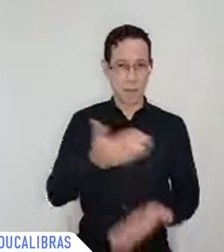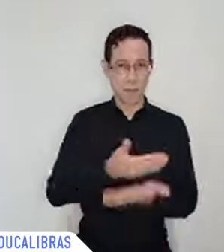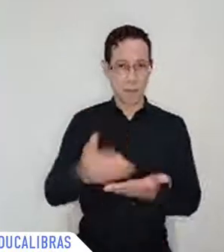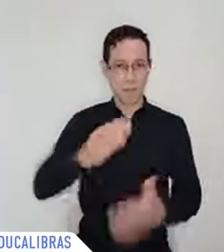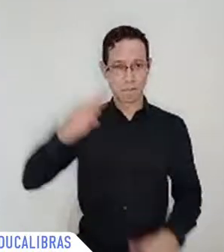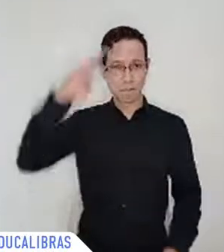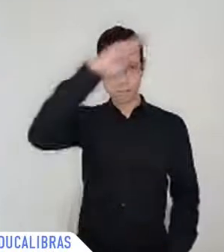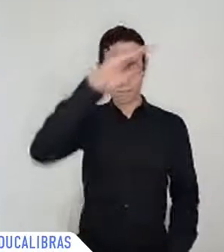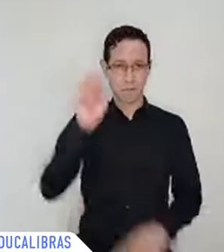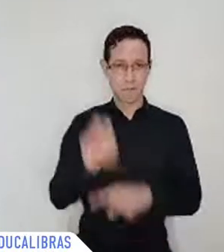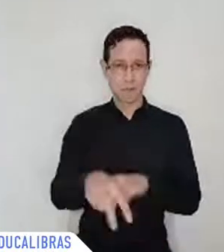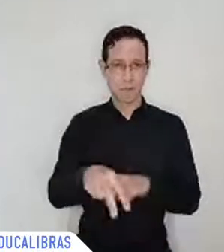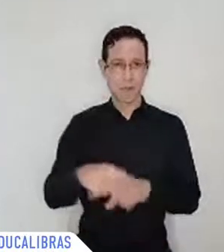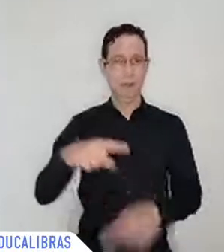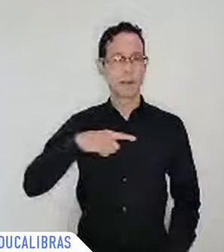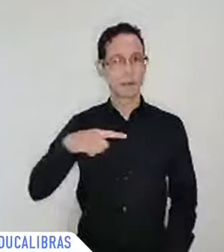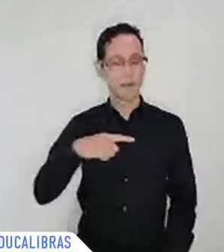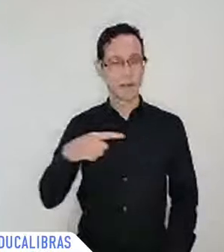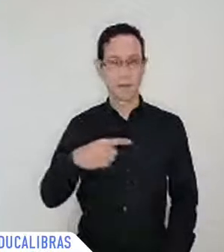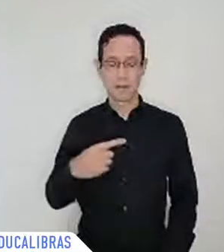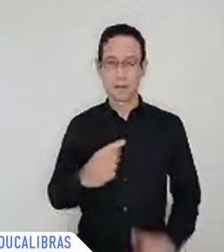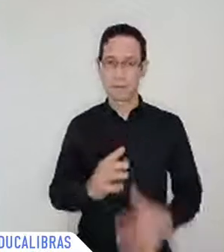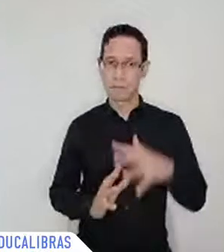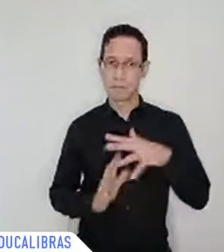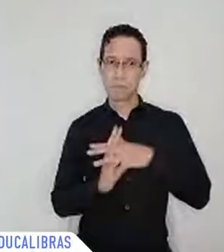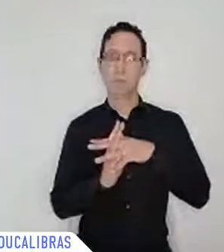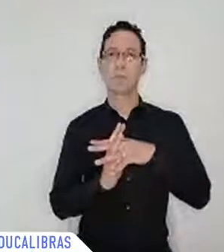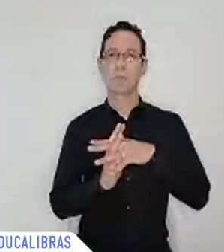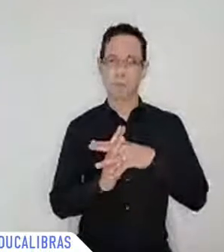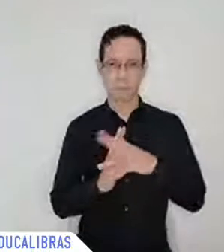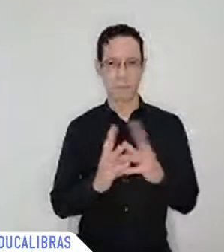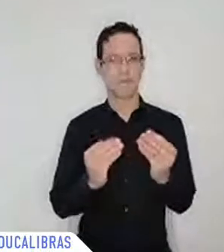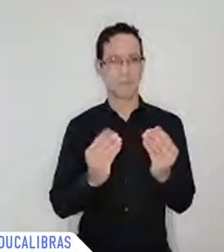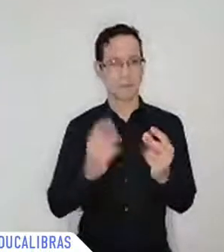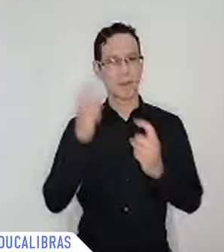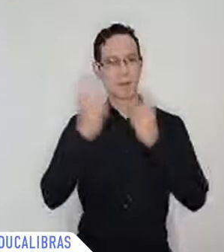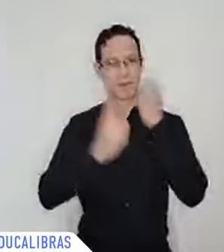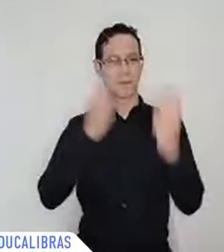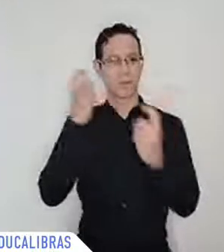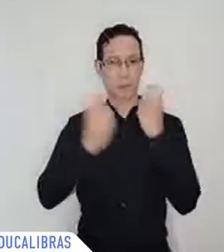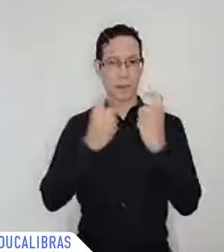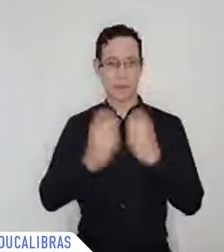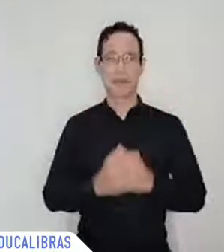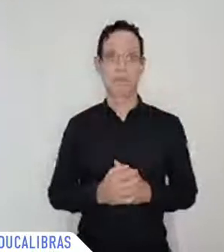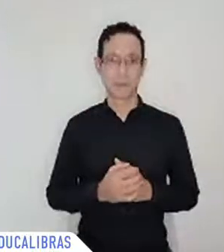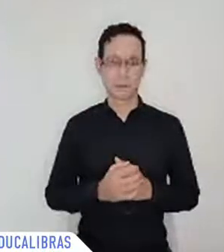with attacks since Jair Bolsonaro has